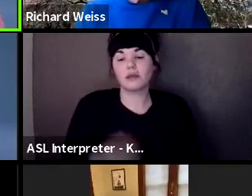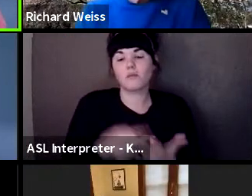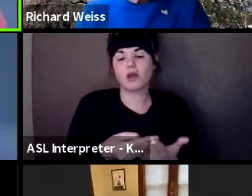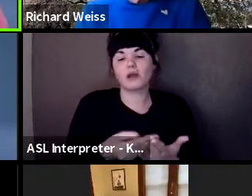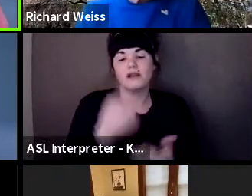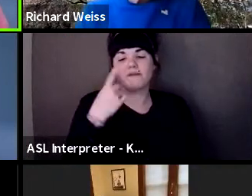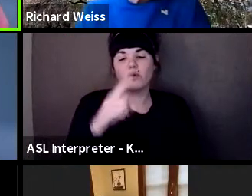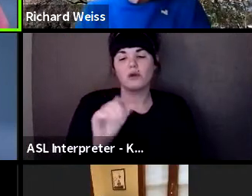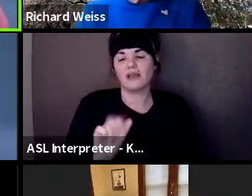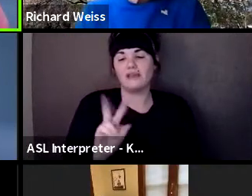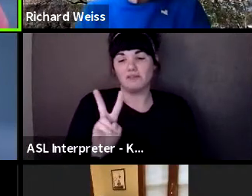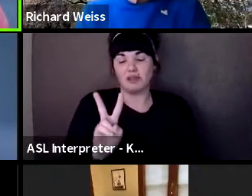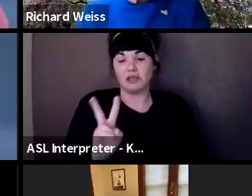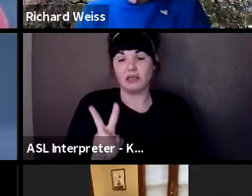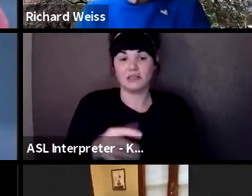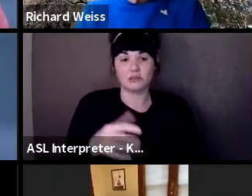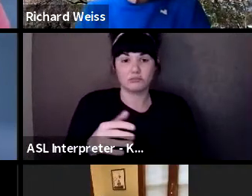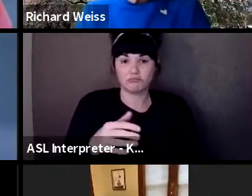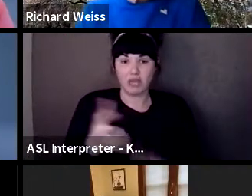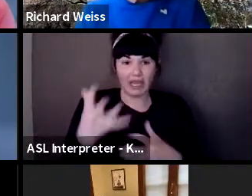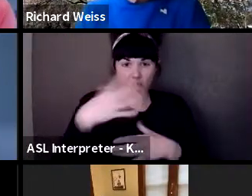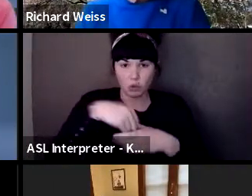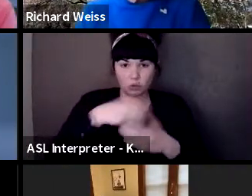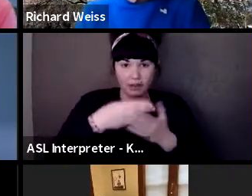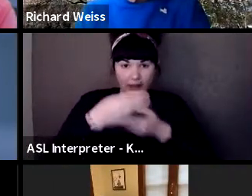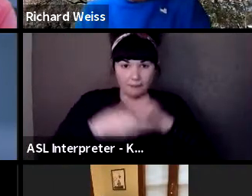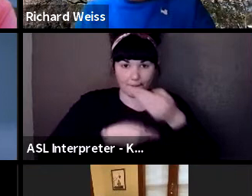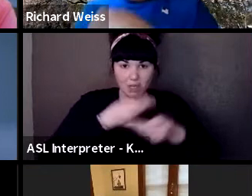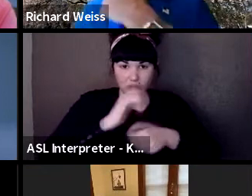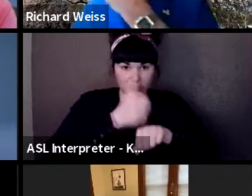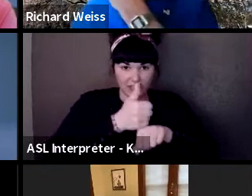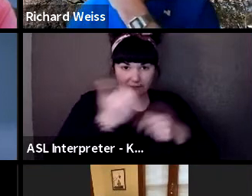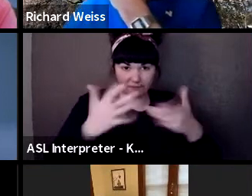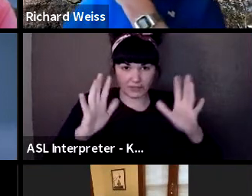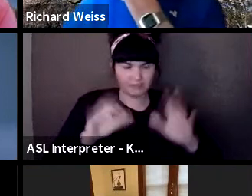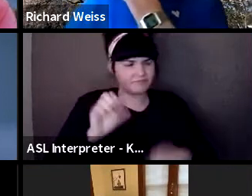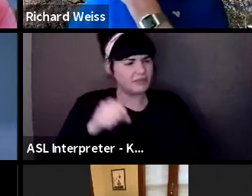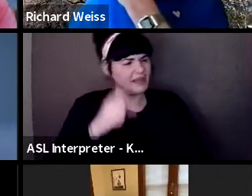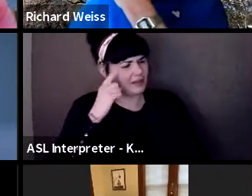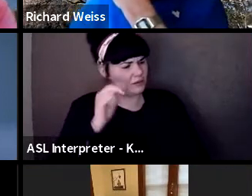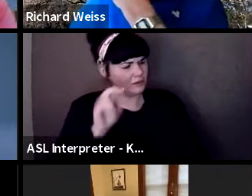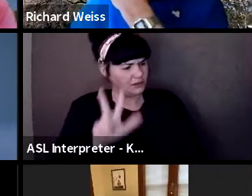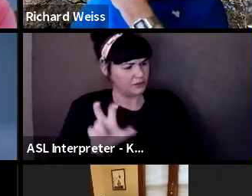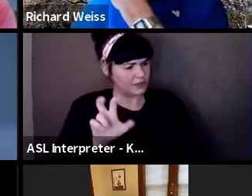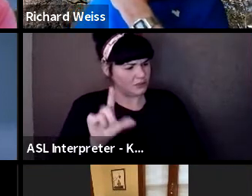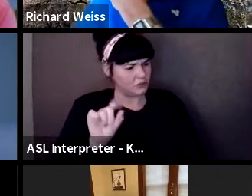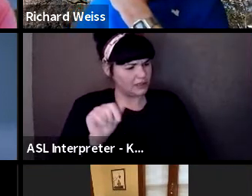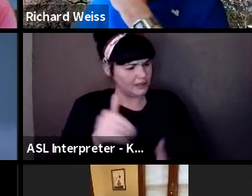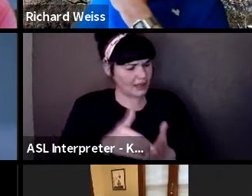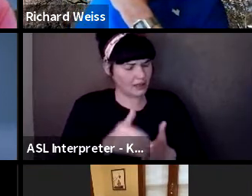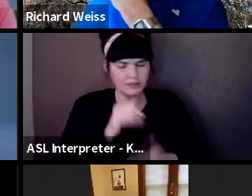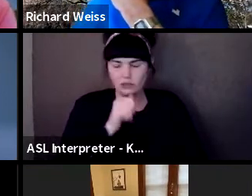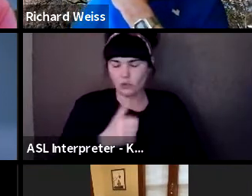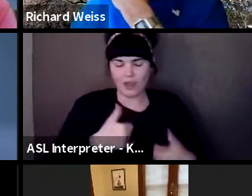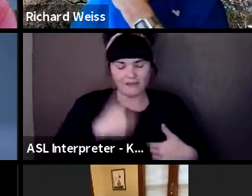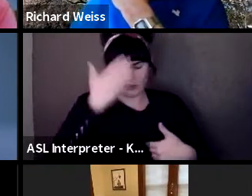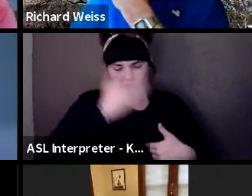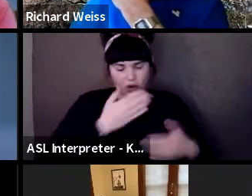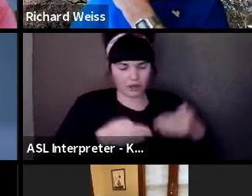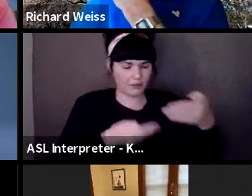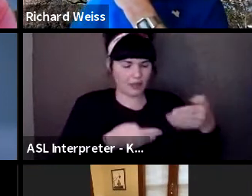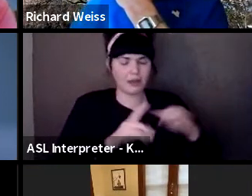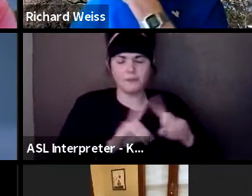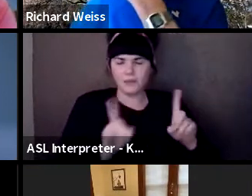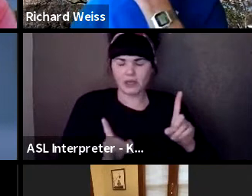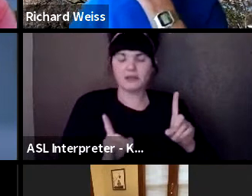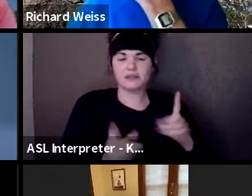is already in the budget? Yes, it's part of the, I think it was 320,000. I don't have it in front of me. It's a part of that. So